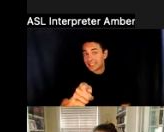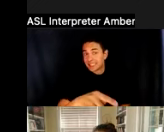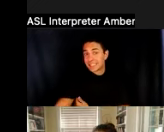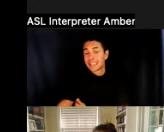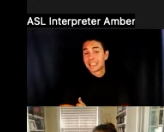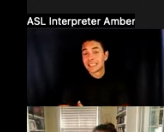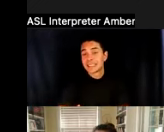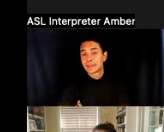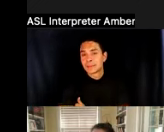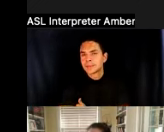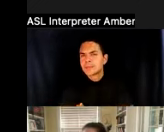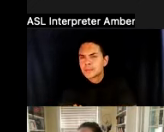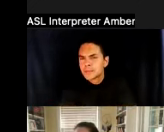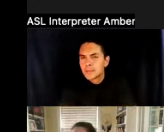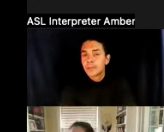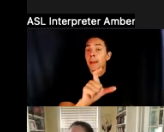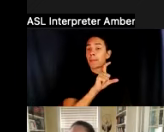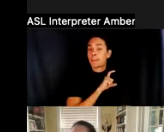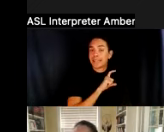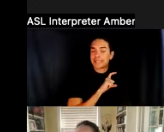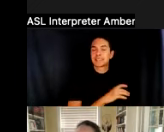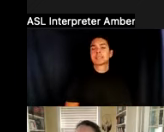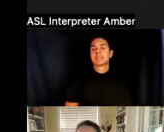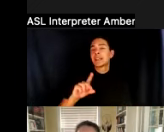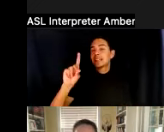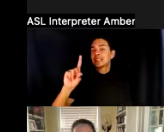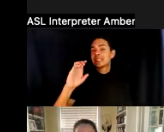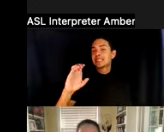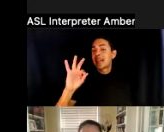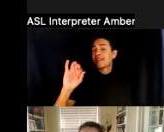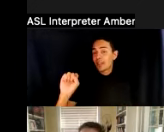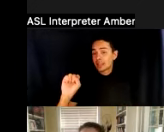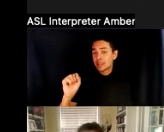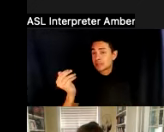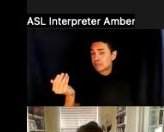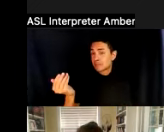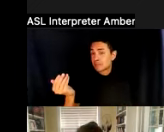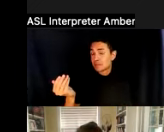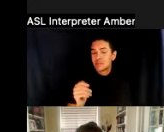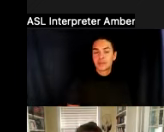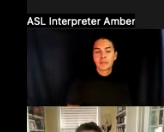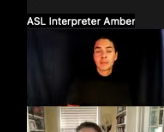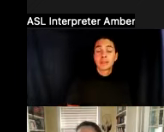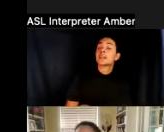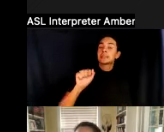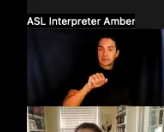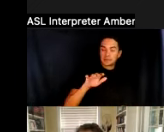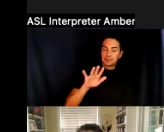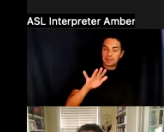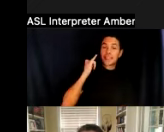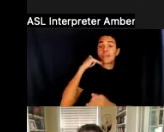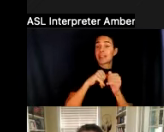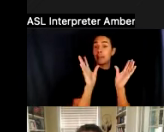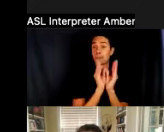Yeah, somebody just put the police or DCFS. Okay, so if you were in a meeting with them